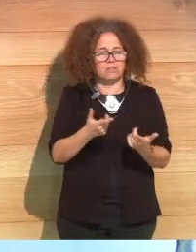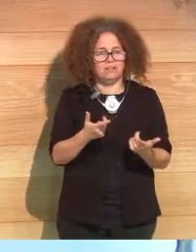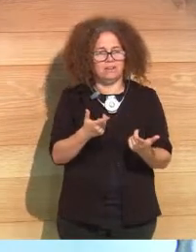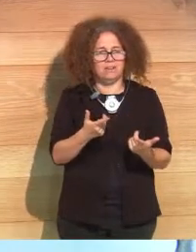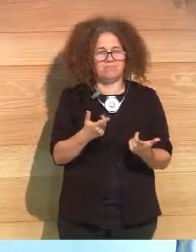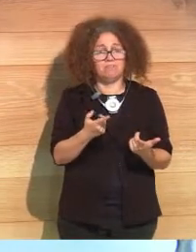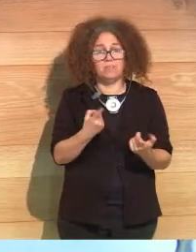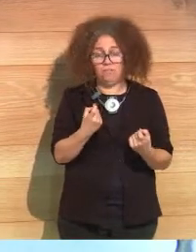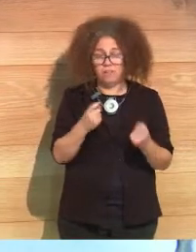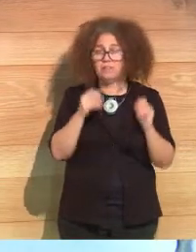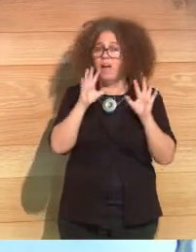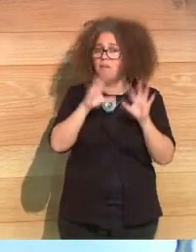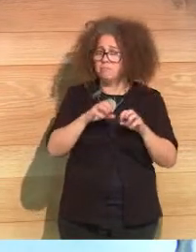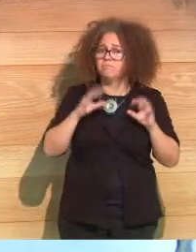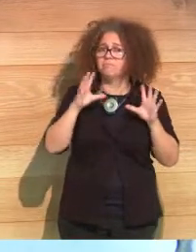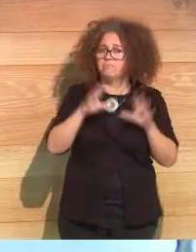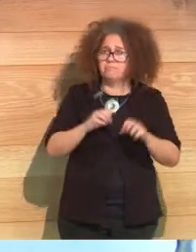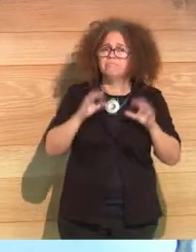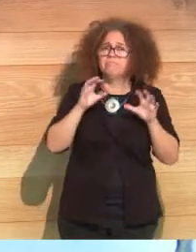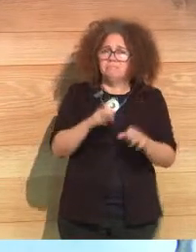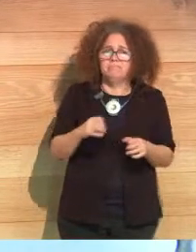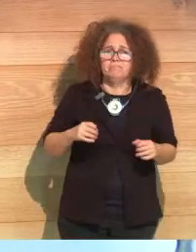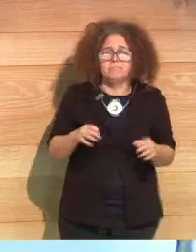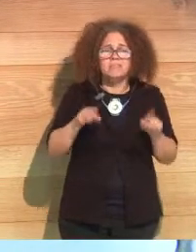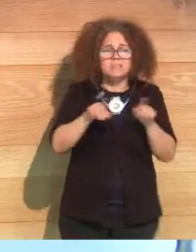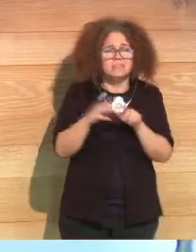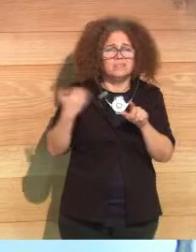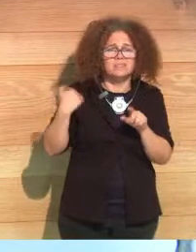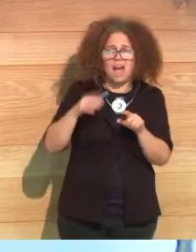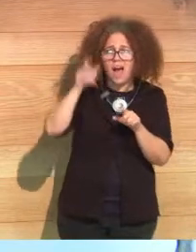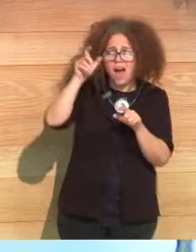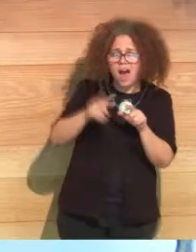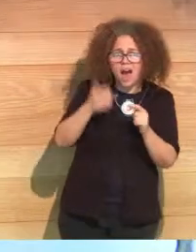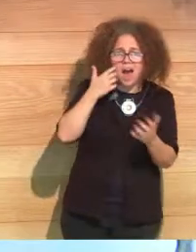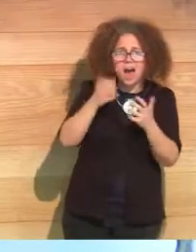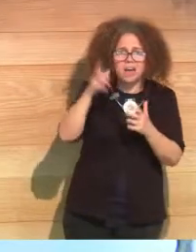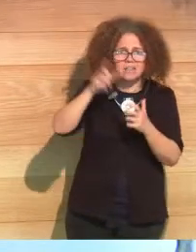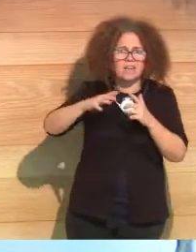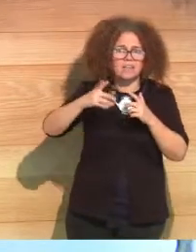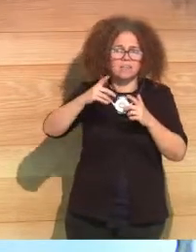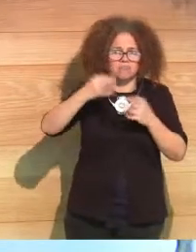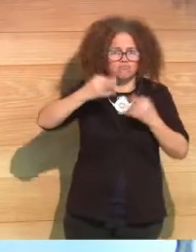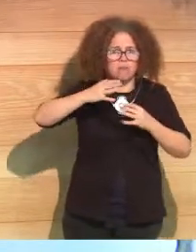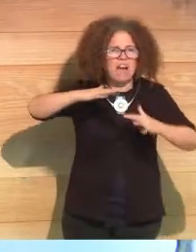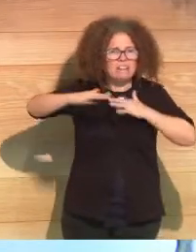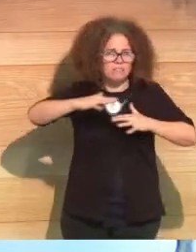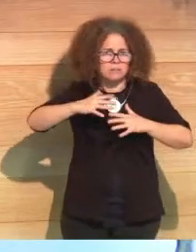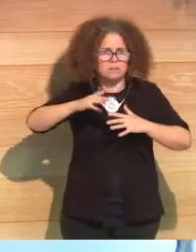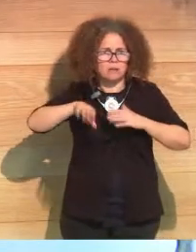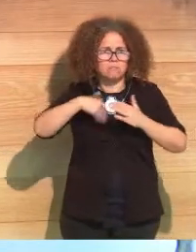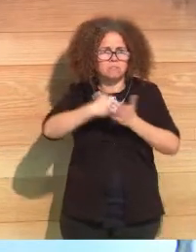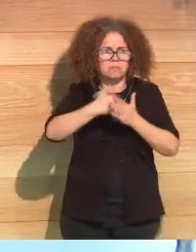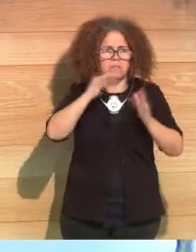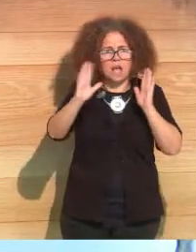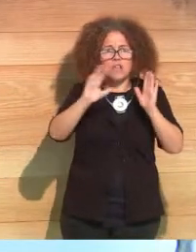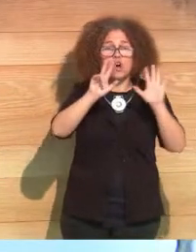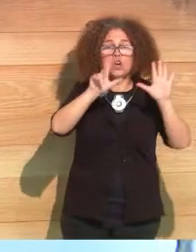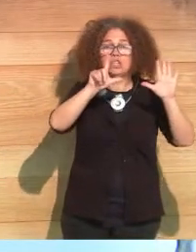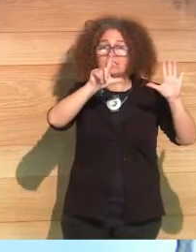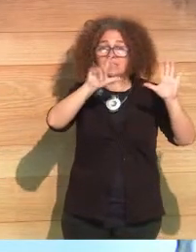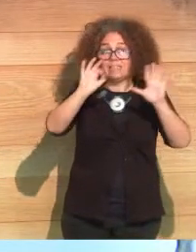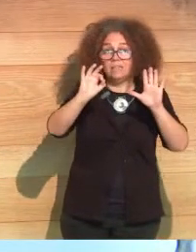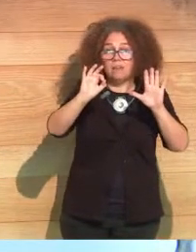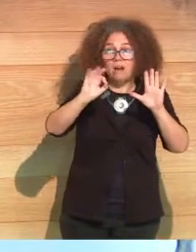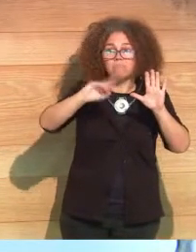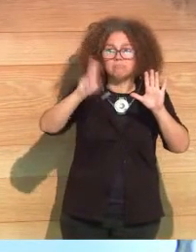did crazy, very activist things in the US in the 70s. And